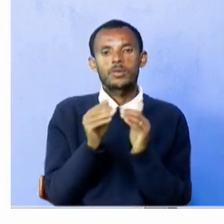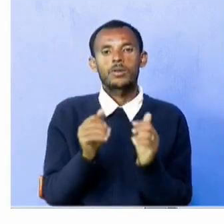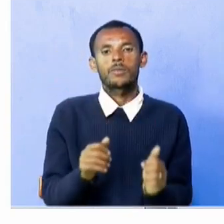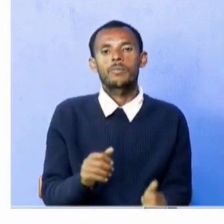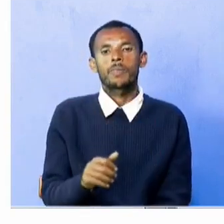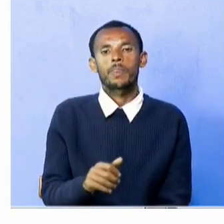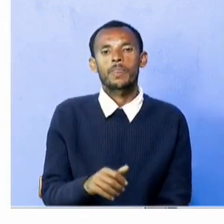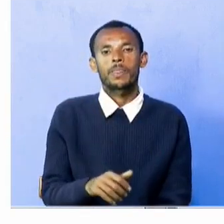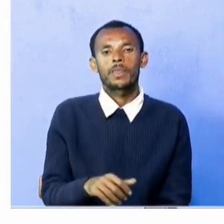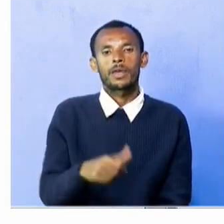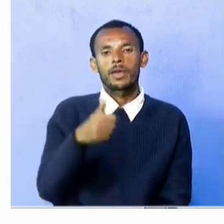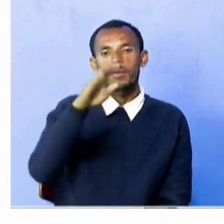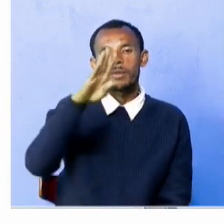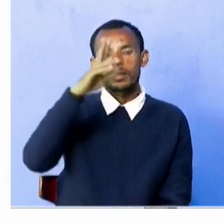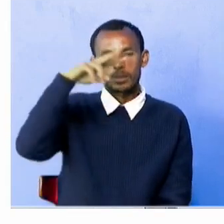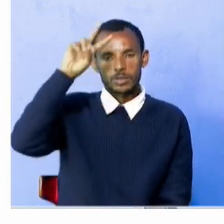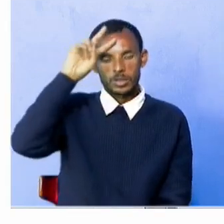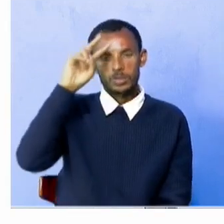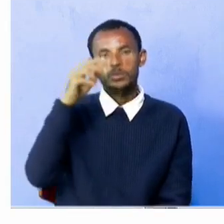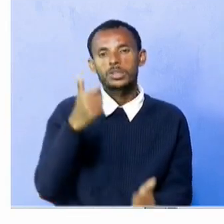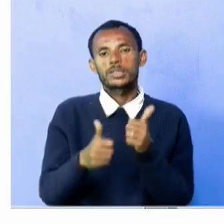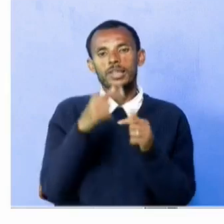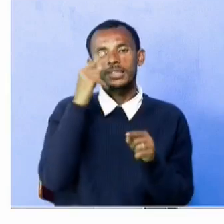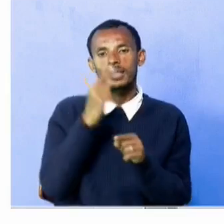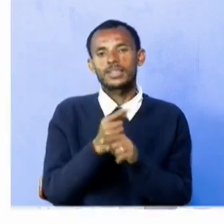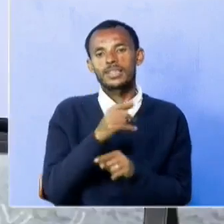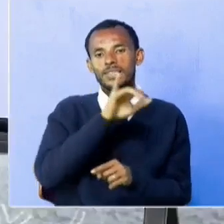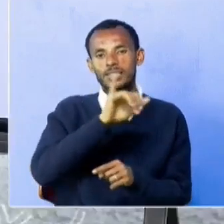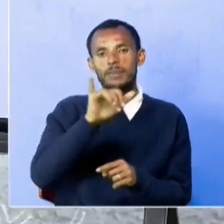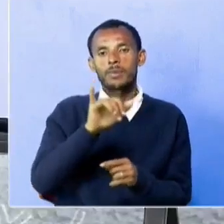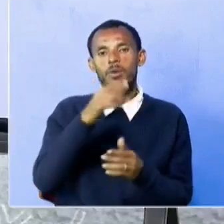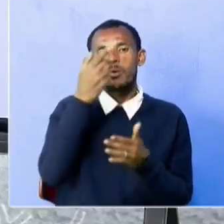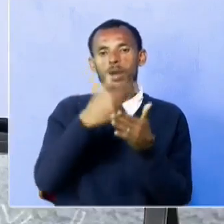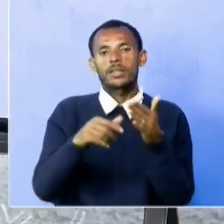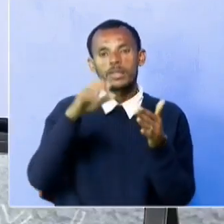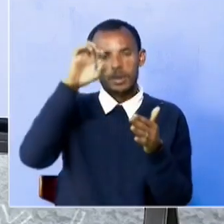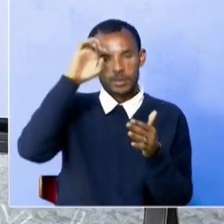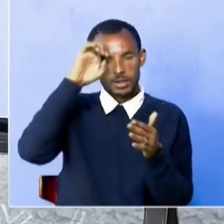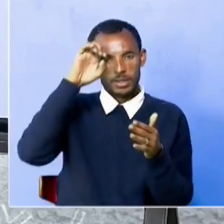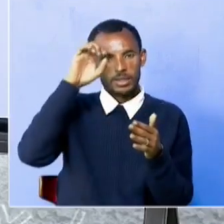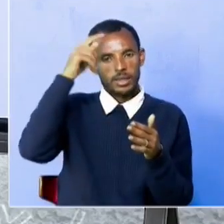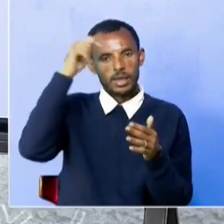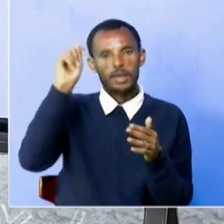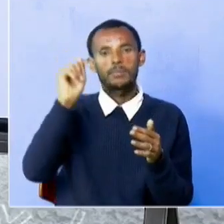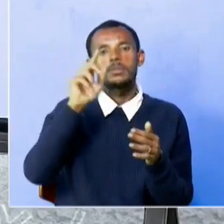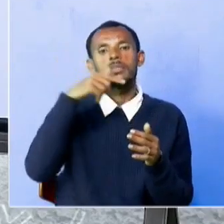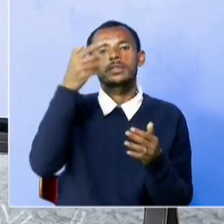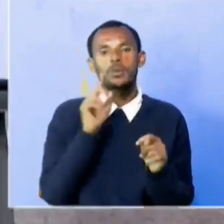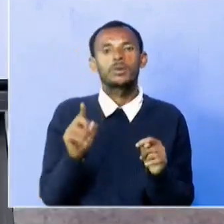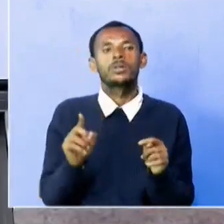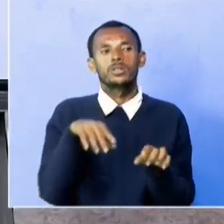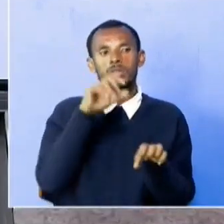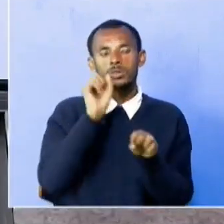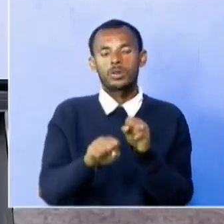to AB square, which is exactly the same as what Pythagoras theorem is saying. Okay, based on the proof